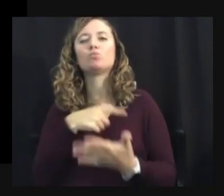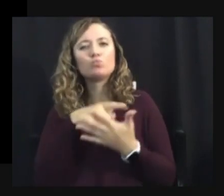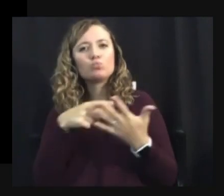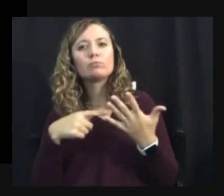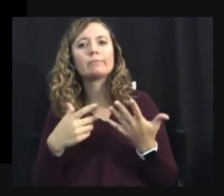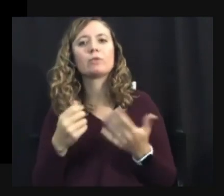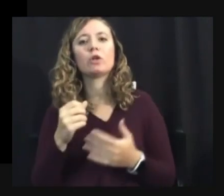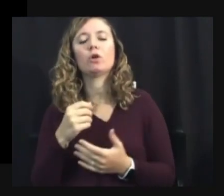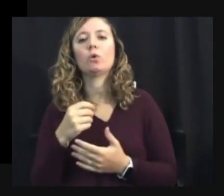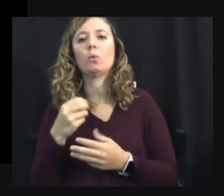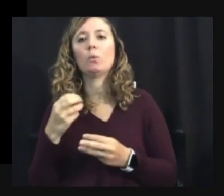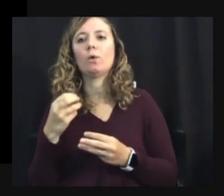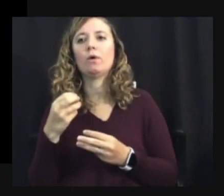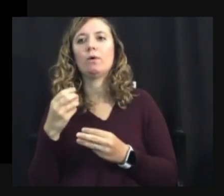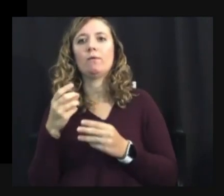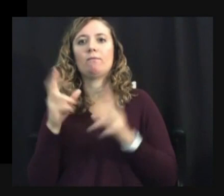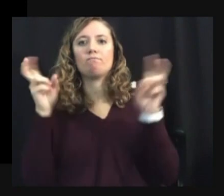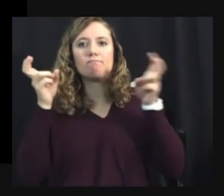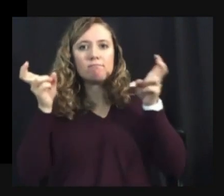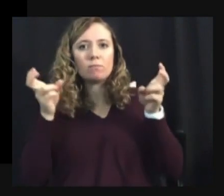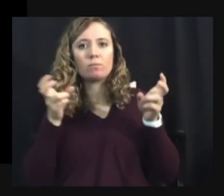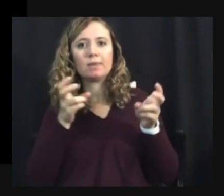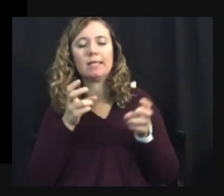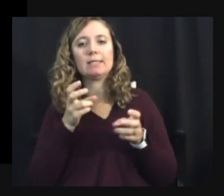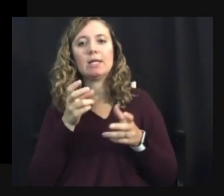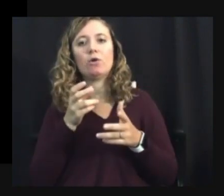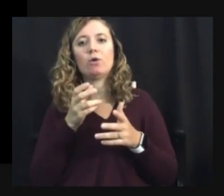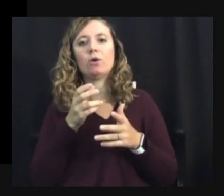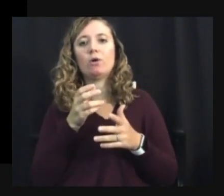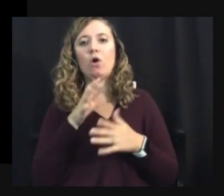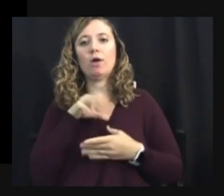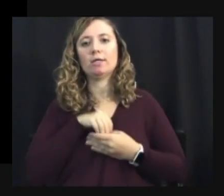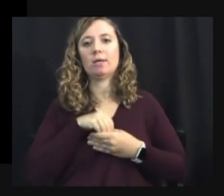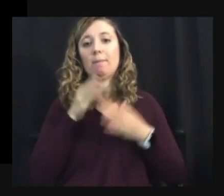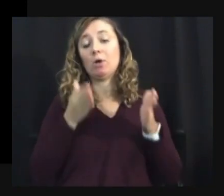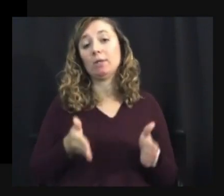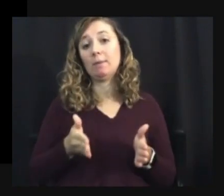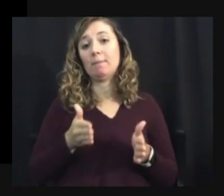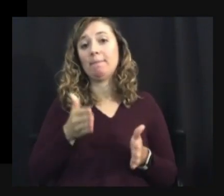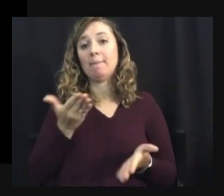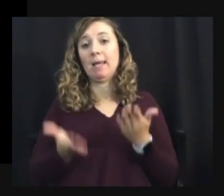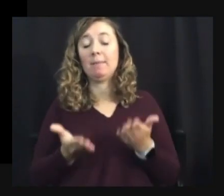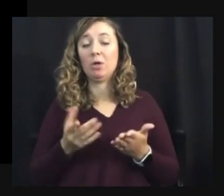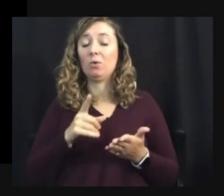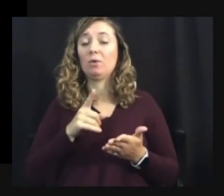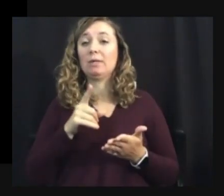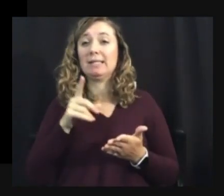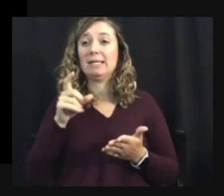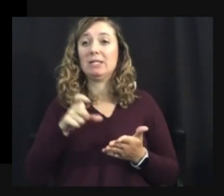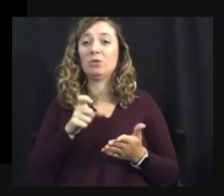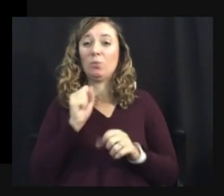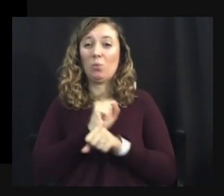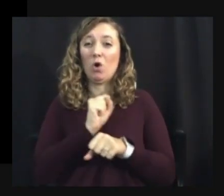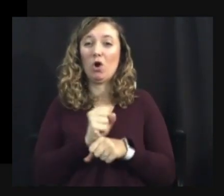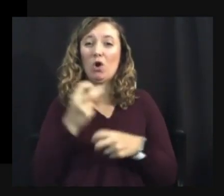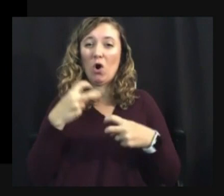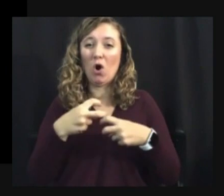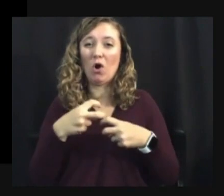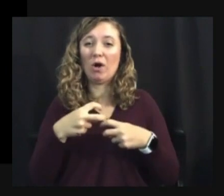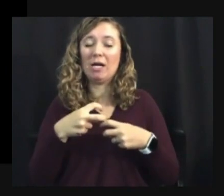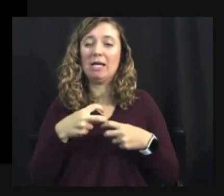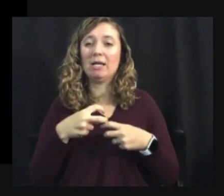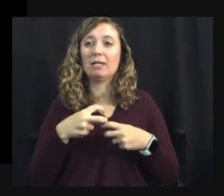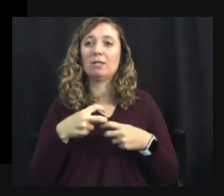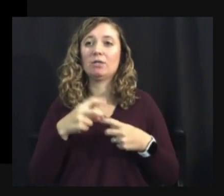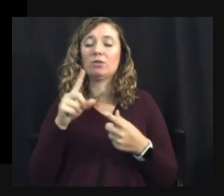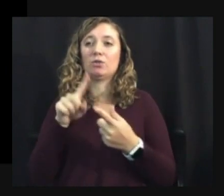some important phrases that an autistic person might work very hard to a partner or whoever is